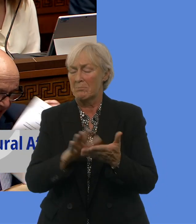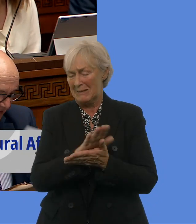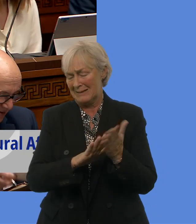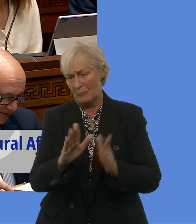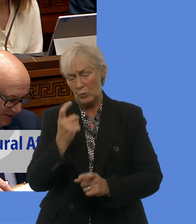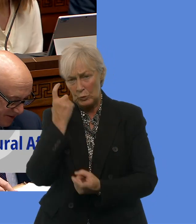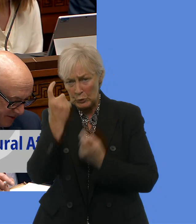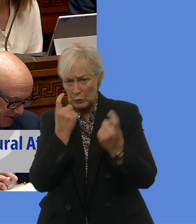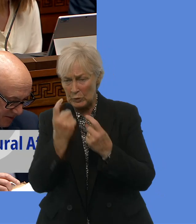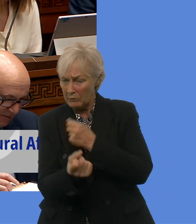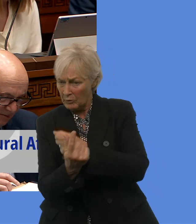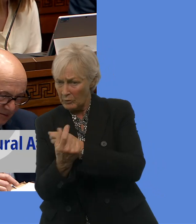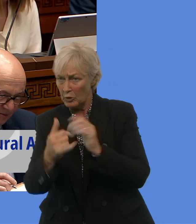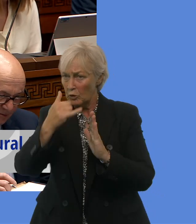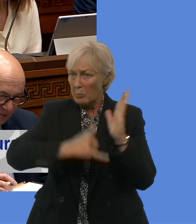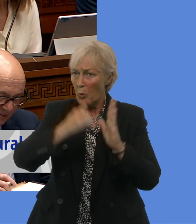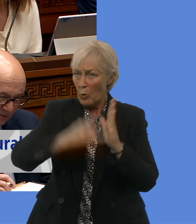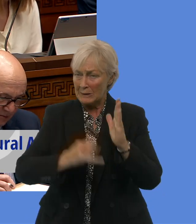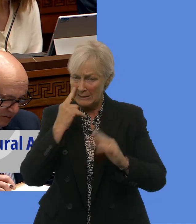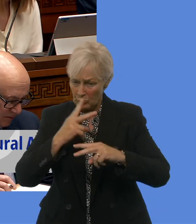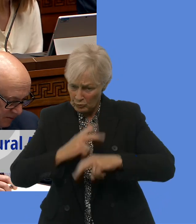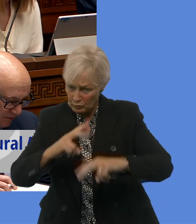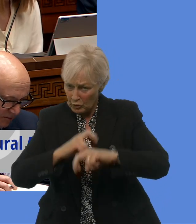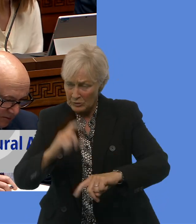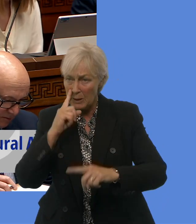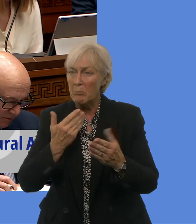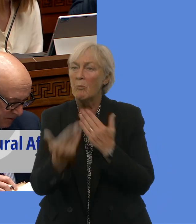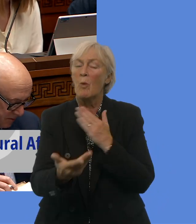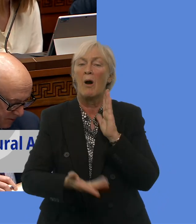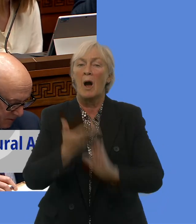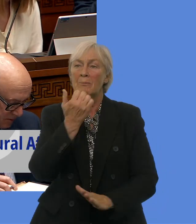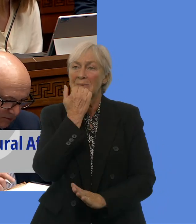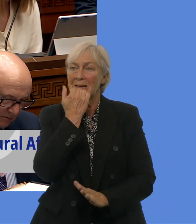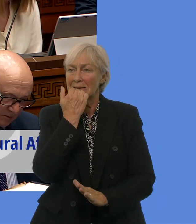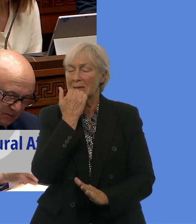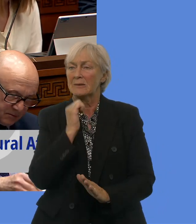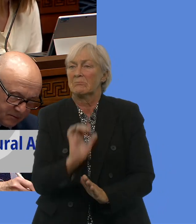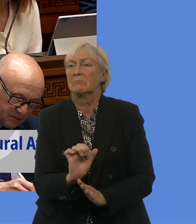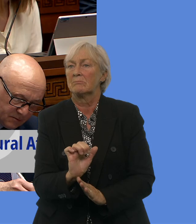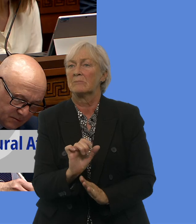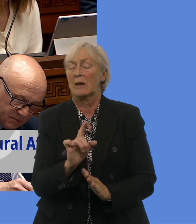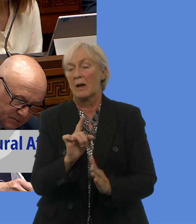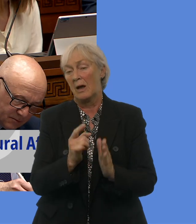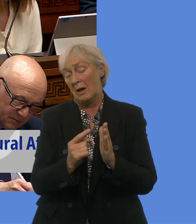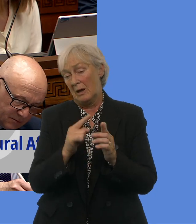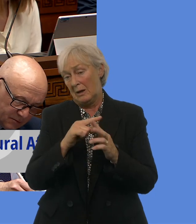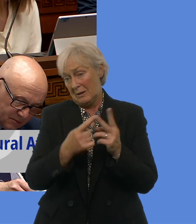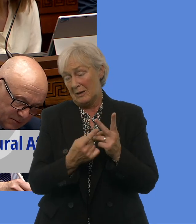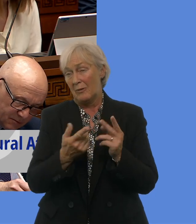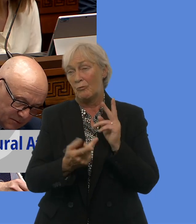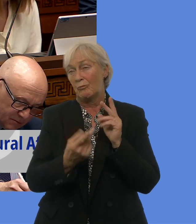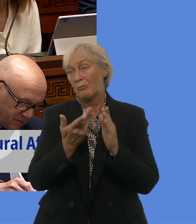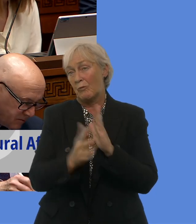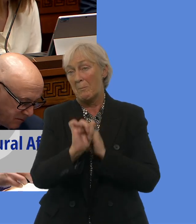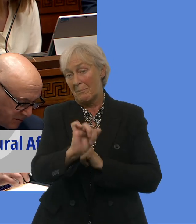the outcome from the survey so we can see better ways to promote uptake and to increase uptake. Indications from